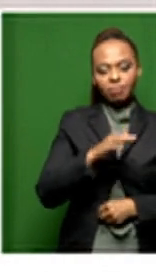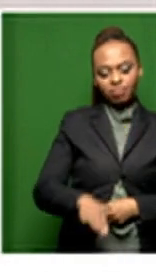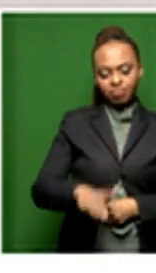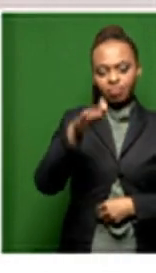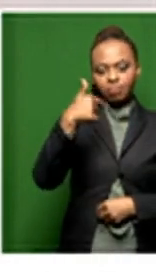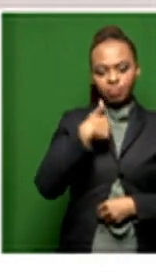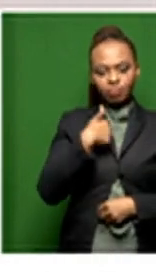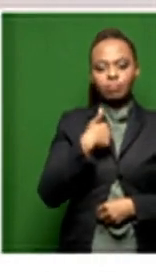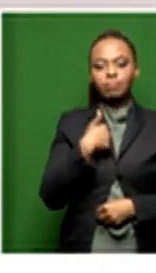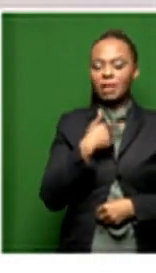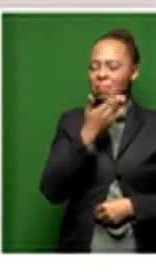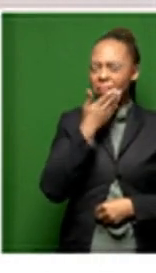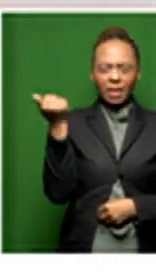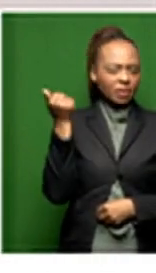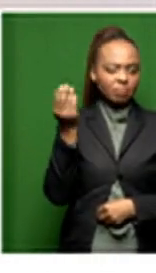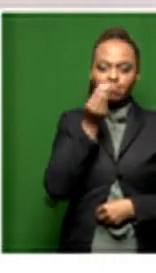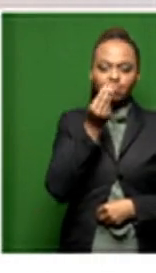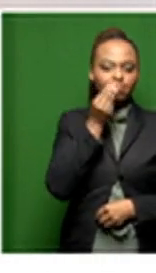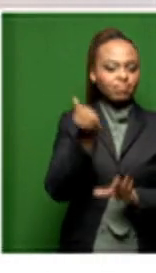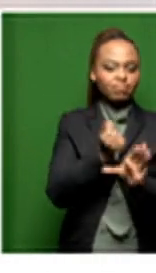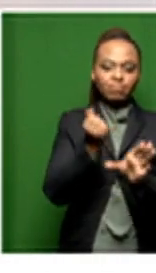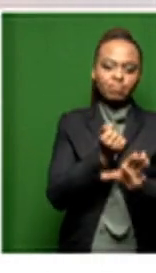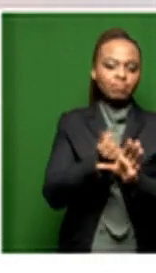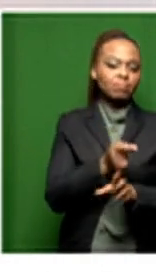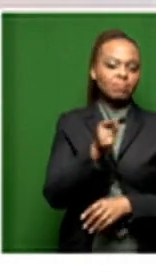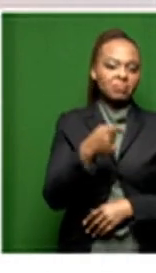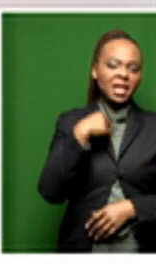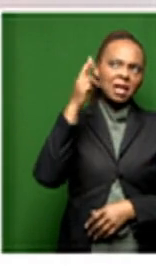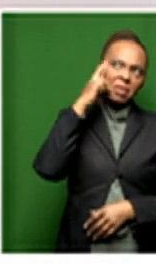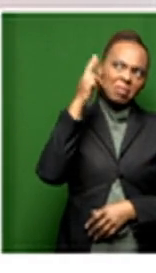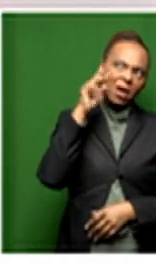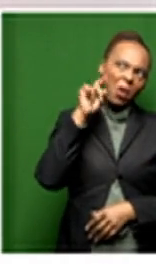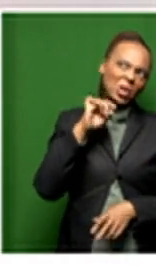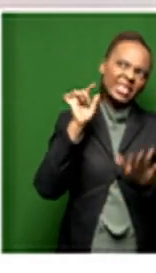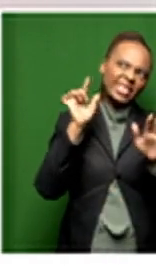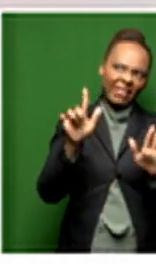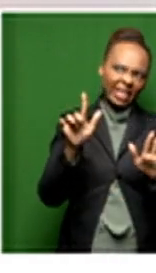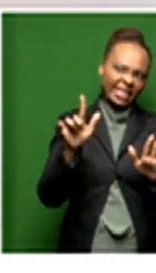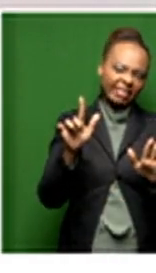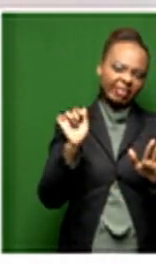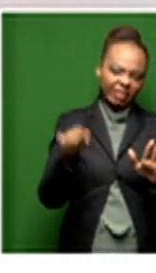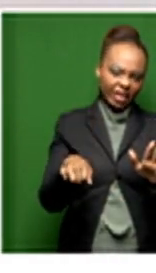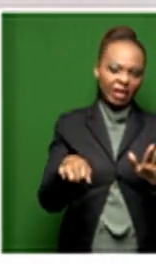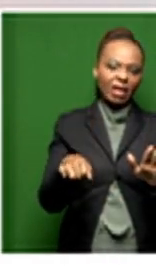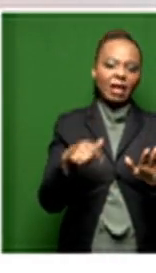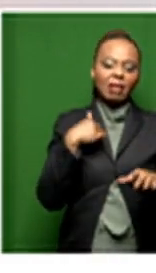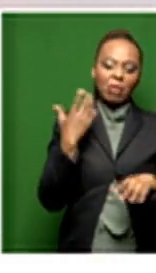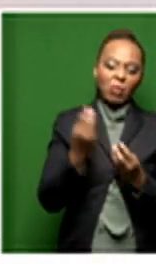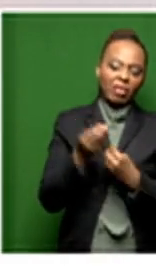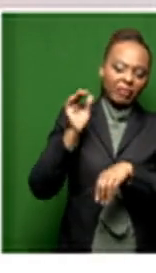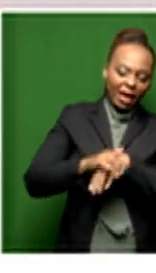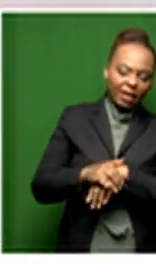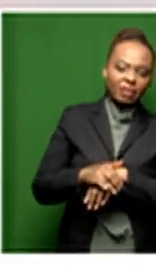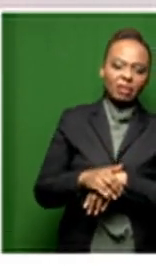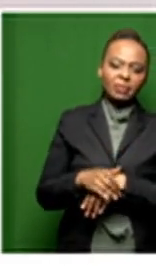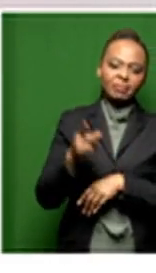make the best meals ever. And I remember I was young. I think I was like 7. And my friends and I would play, it's